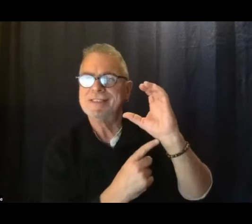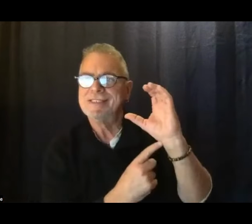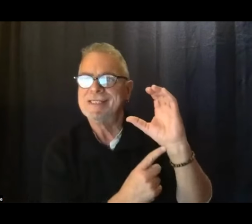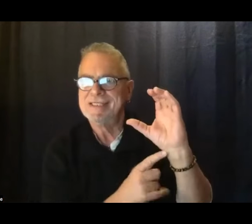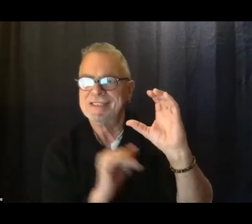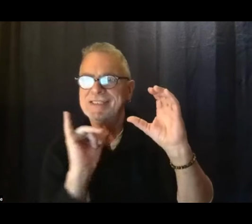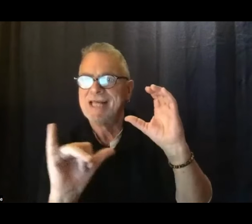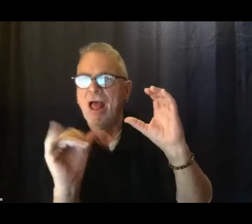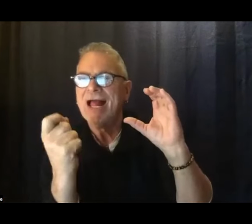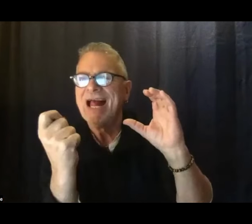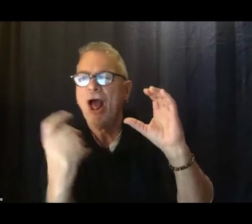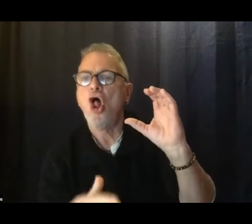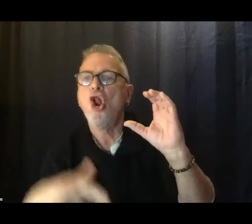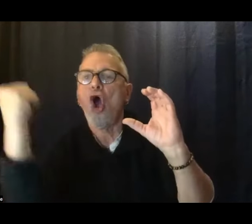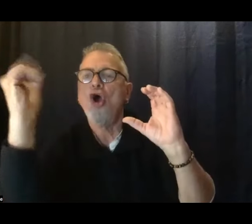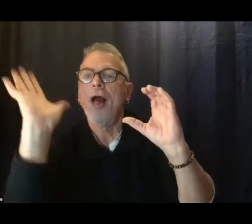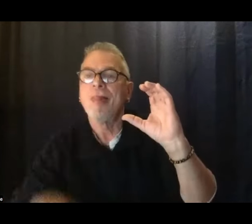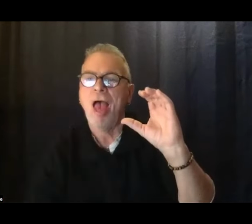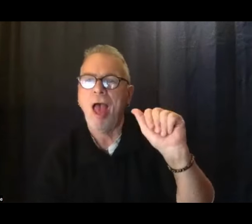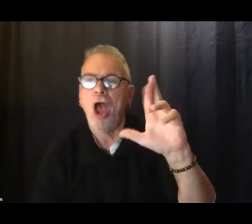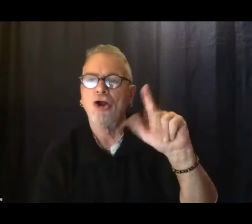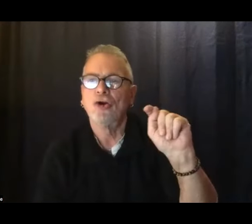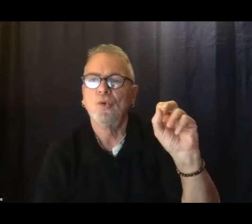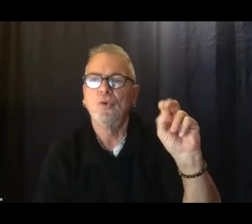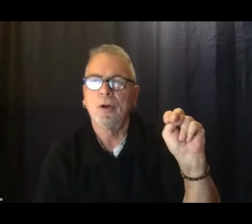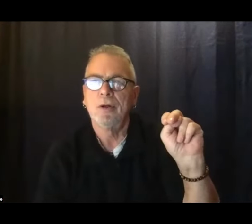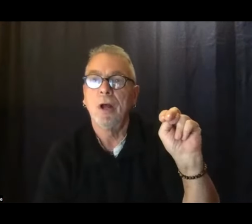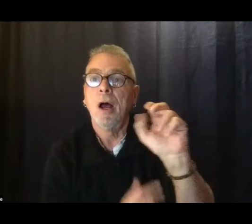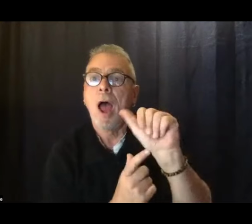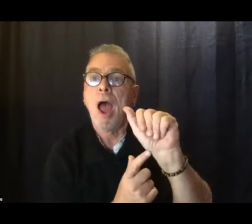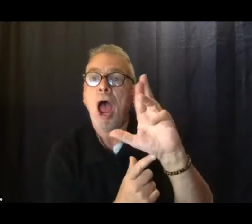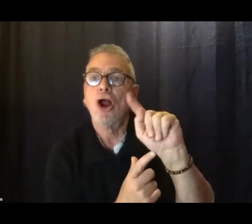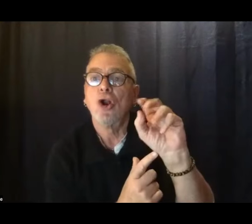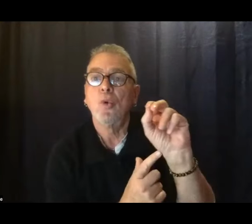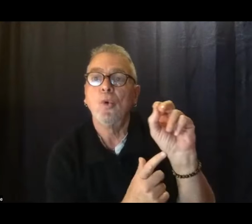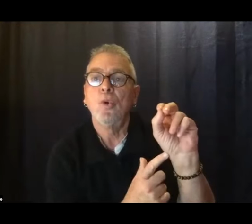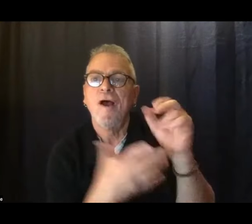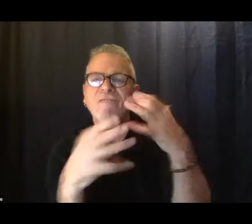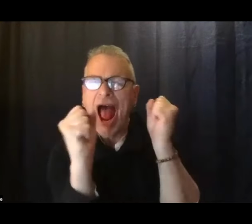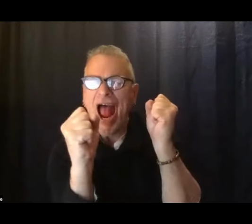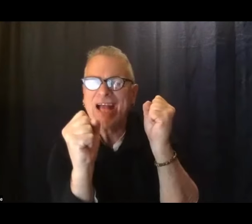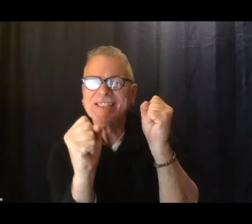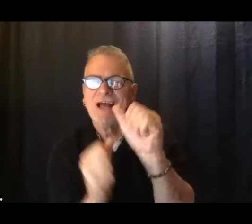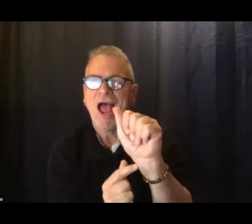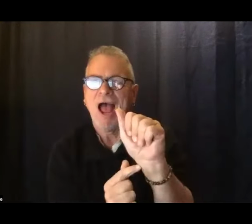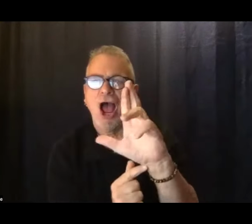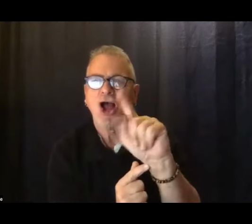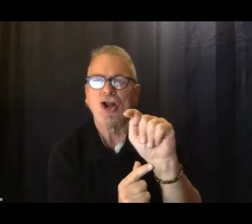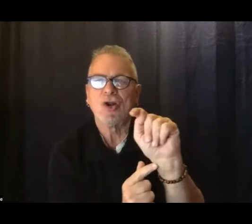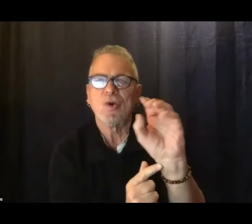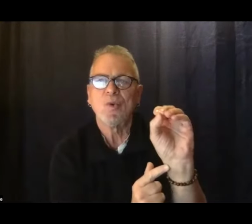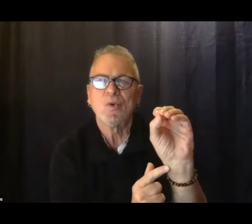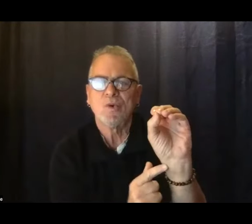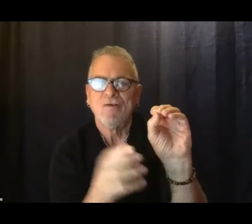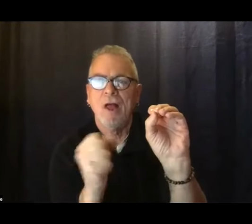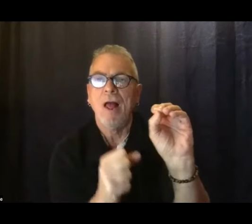I brought up the C. I started that C. I'm holding it a little bit longer than ARTOO.